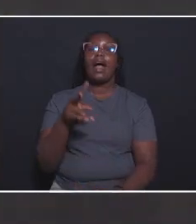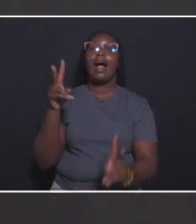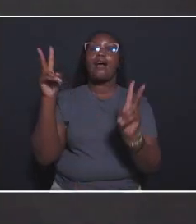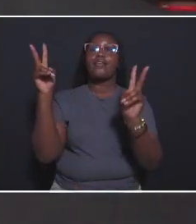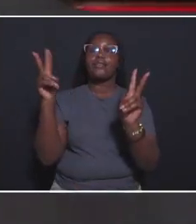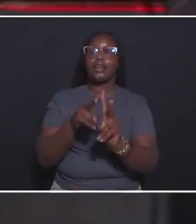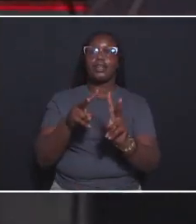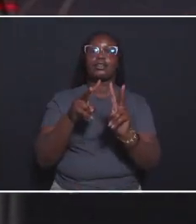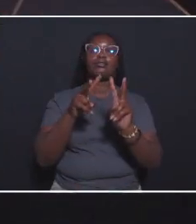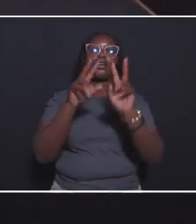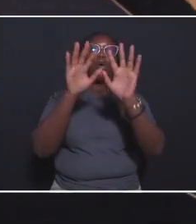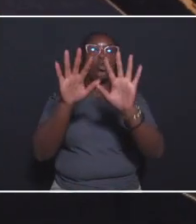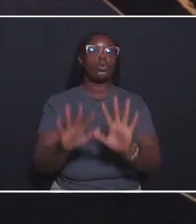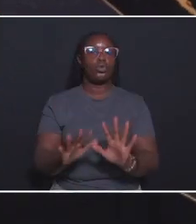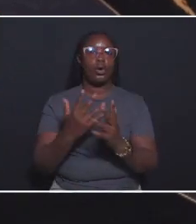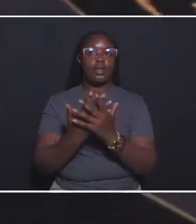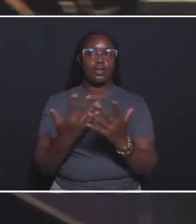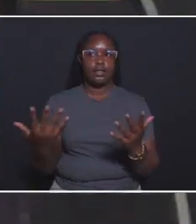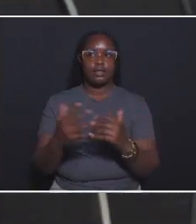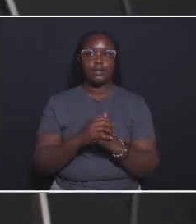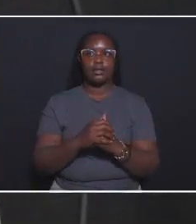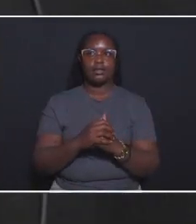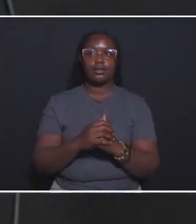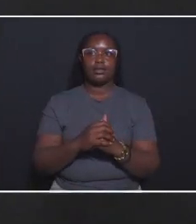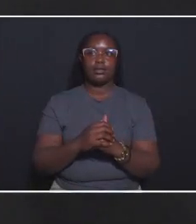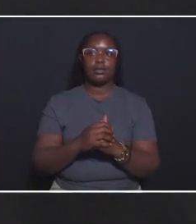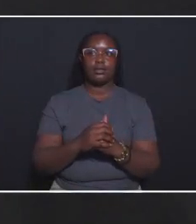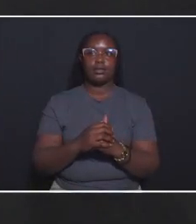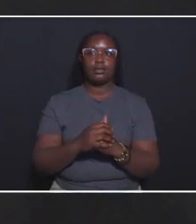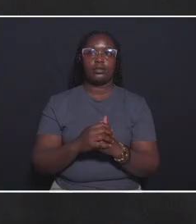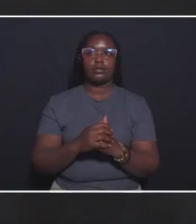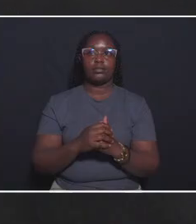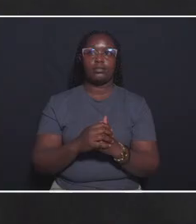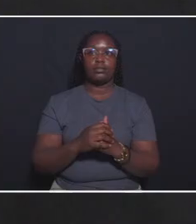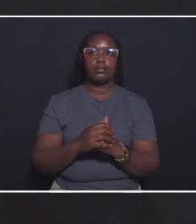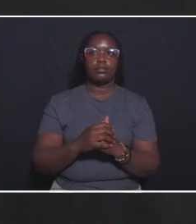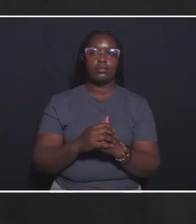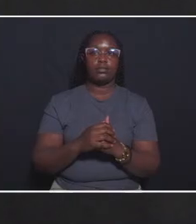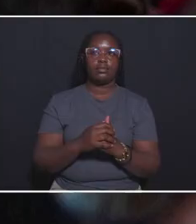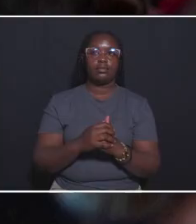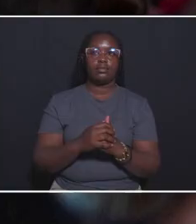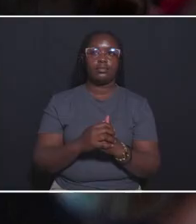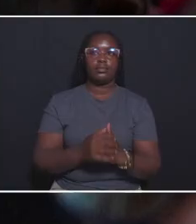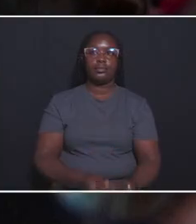crucial things. I don't know if I have that video here.